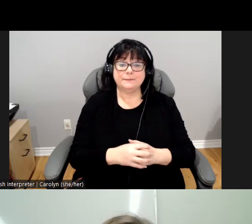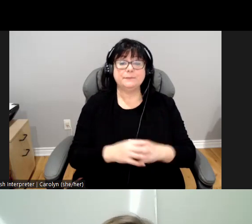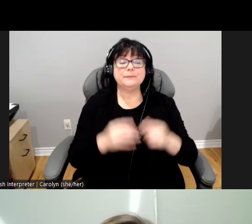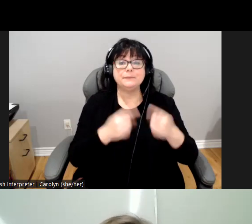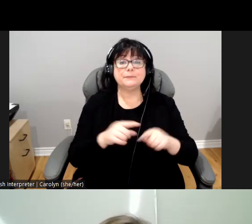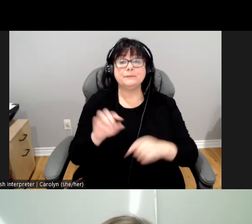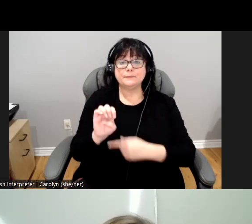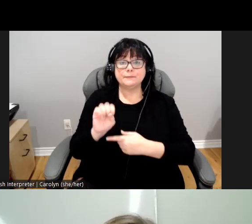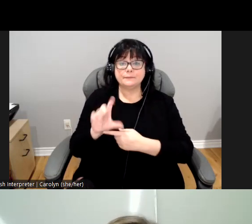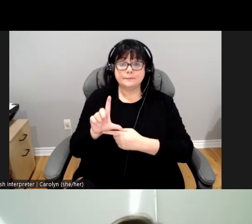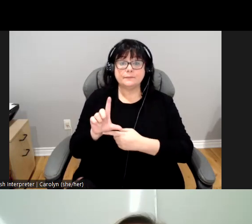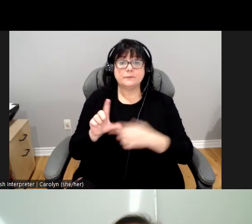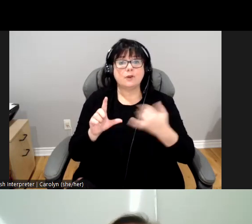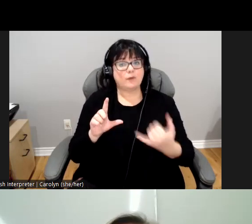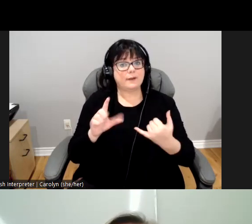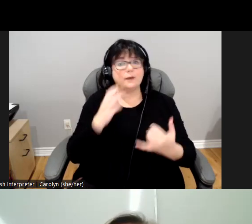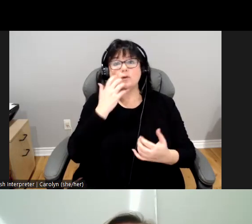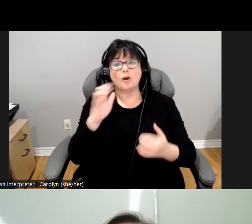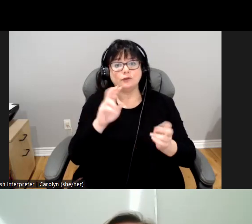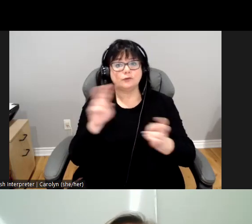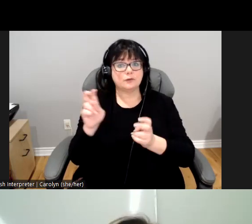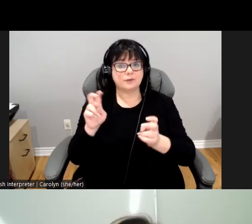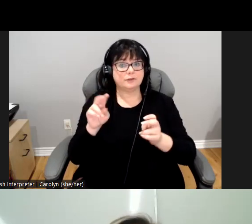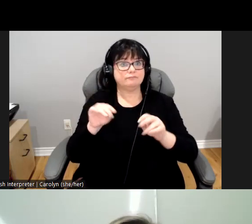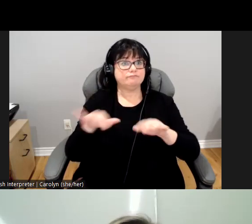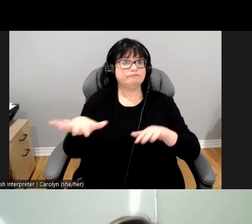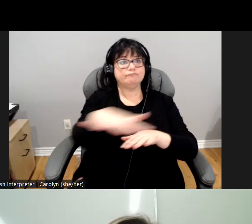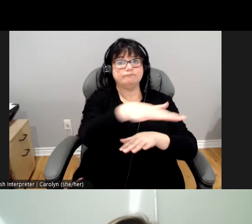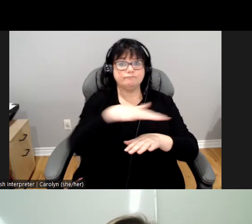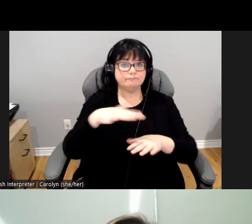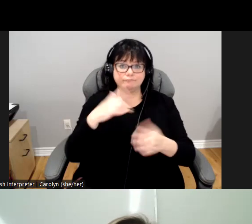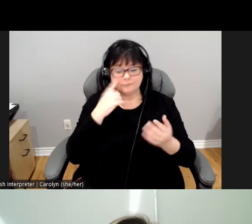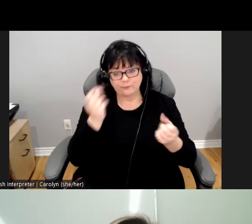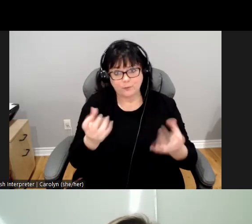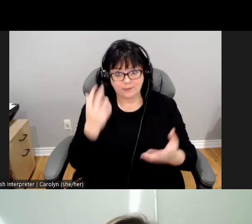ESL is a really hot topic right now in the field. For many reasons.